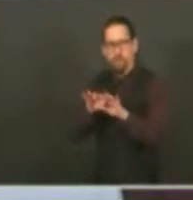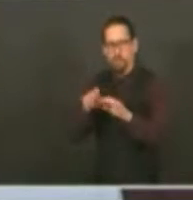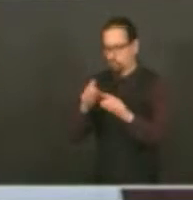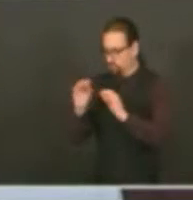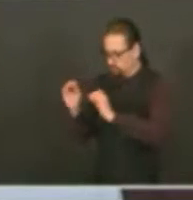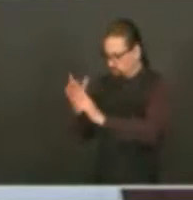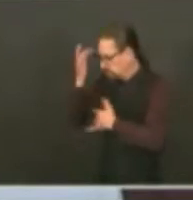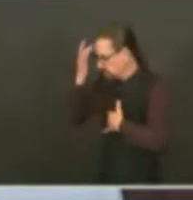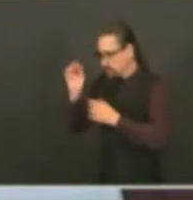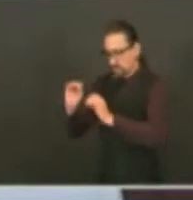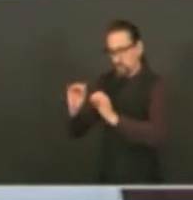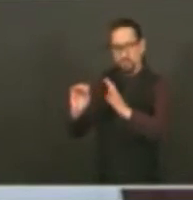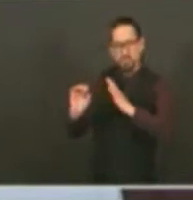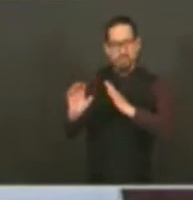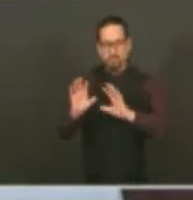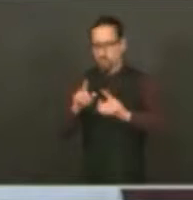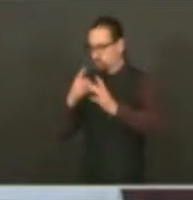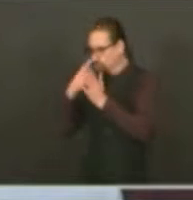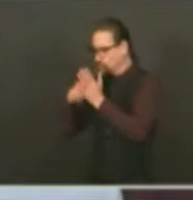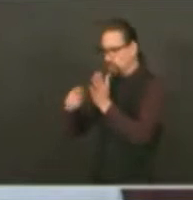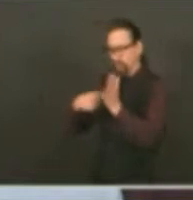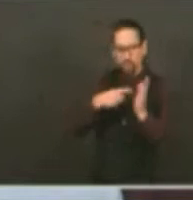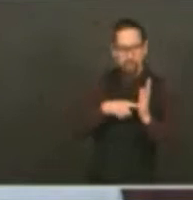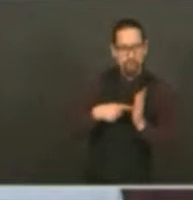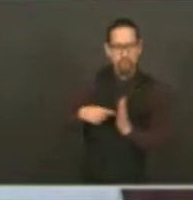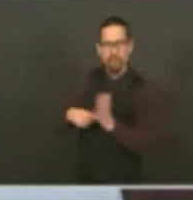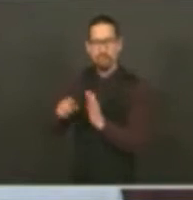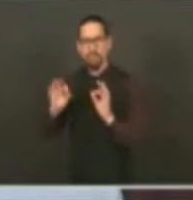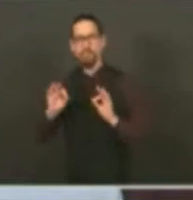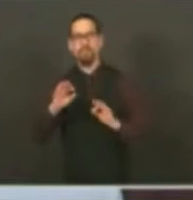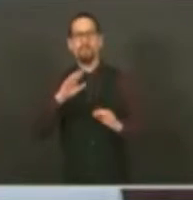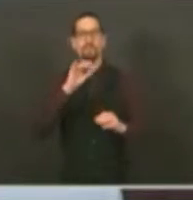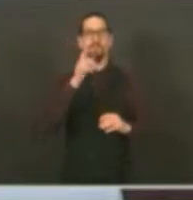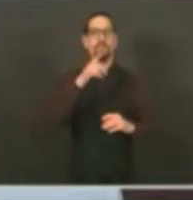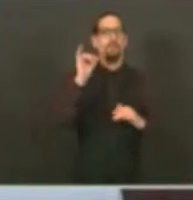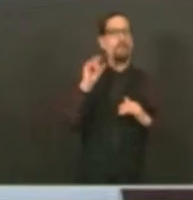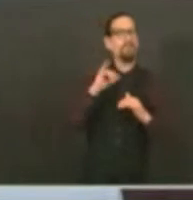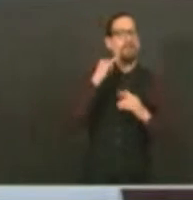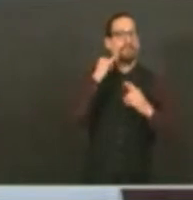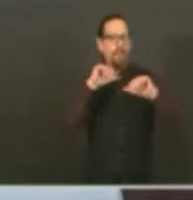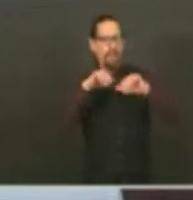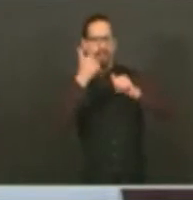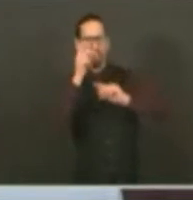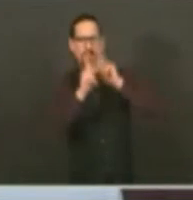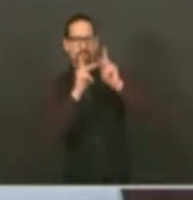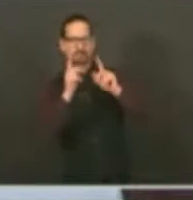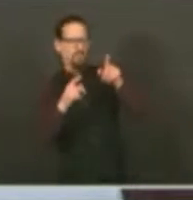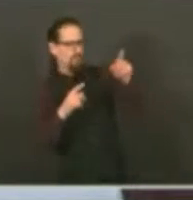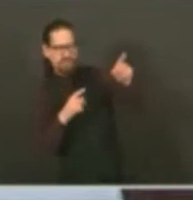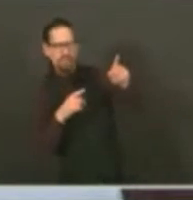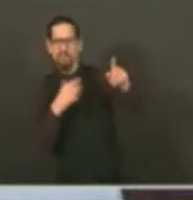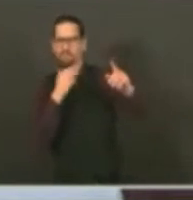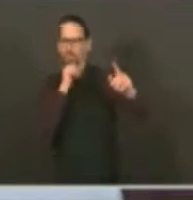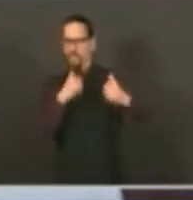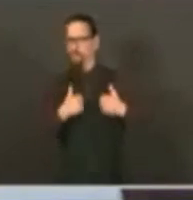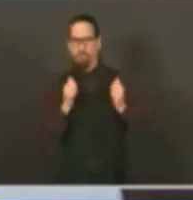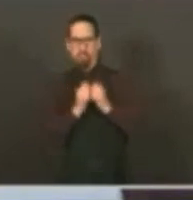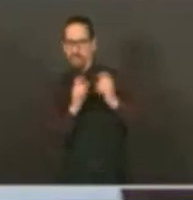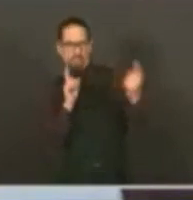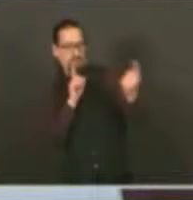So what does that mean? That means wear your mask all the time, anytime you're with people that you don't live with.